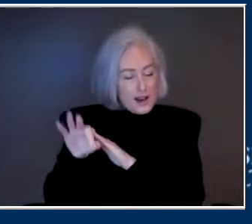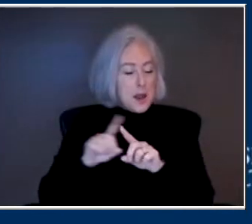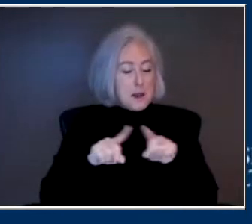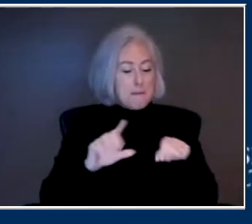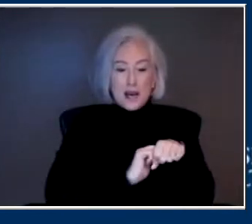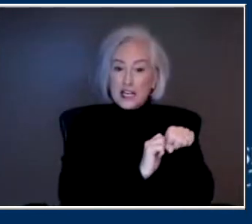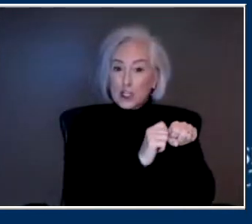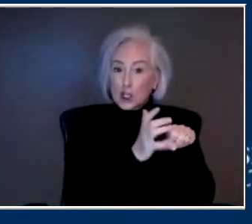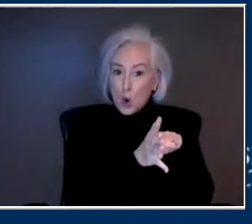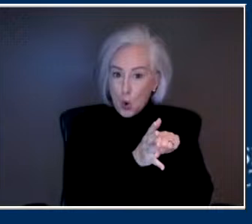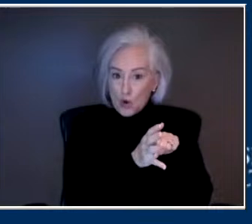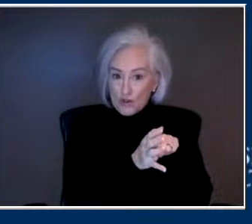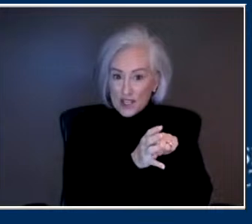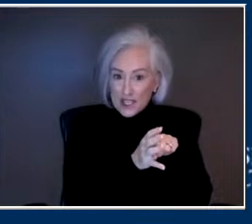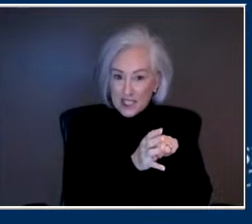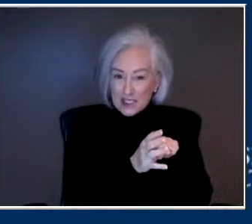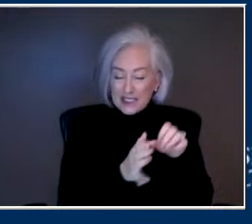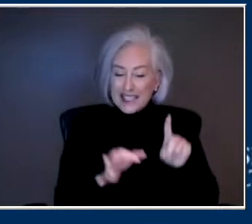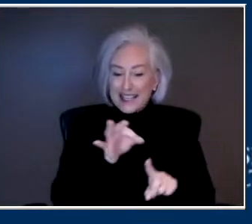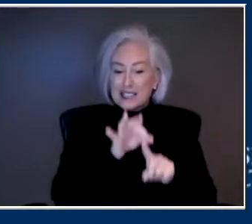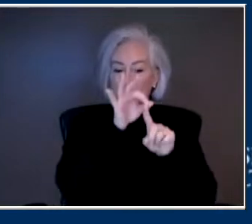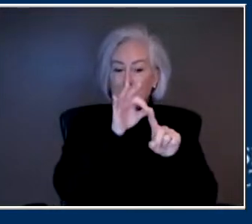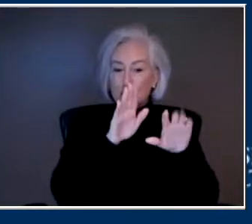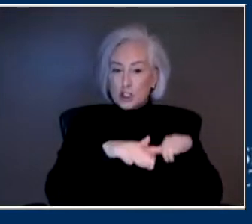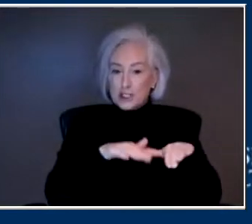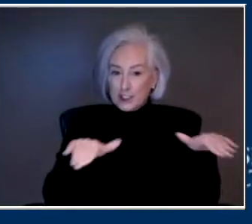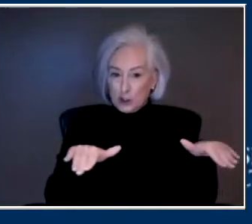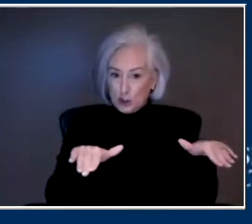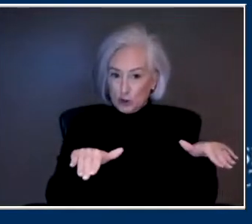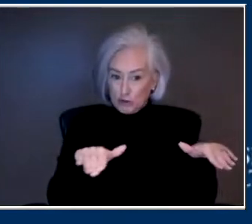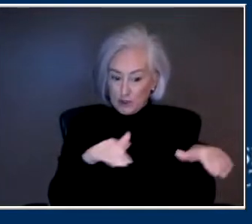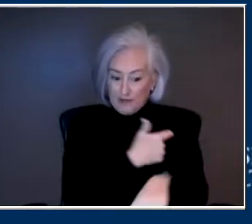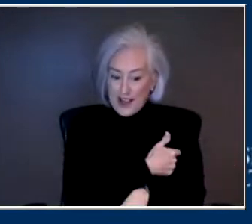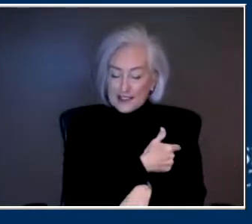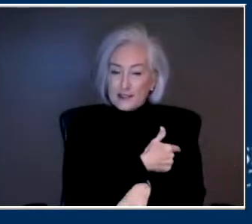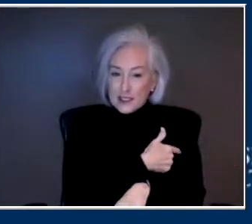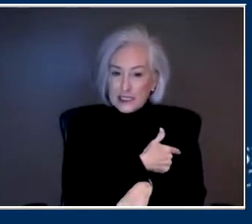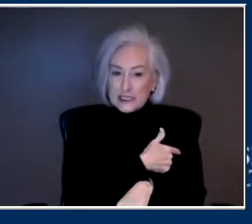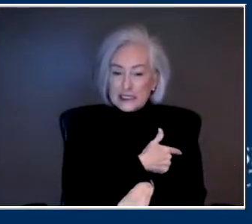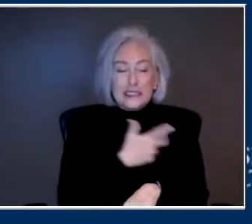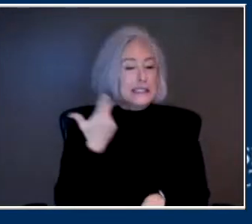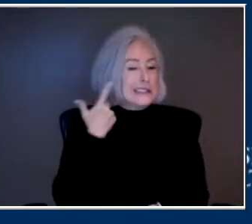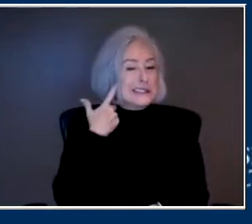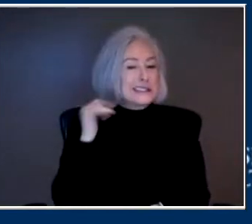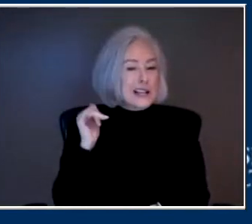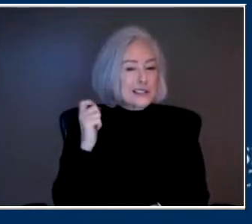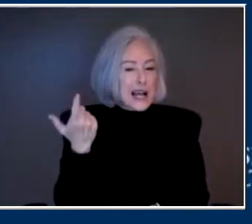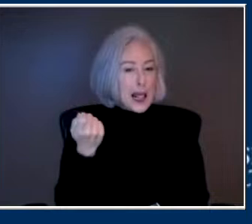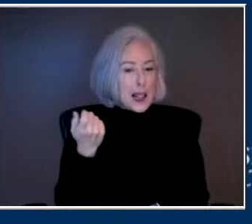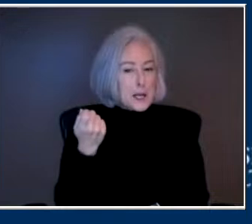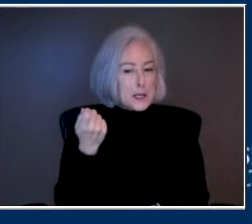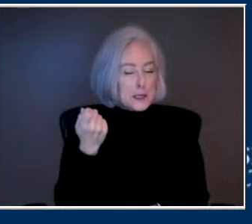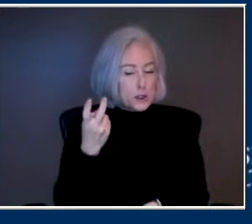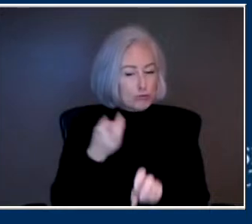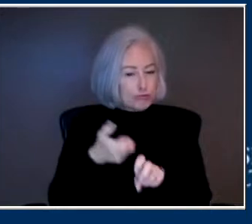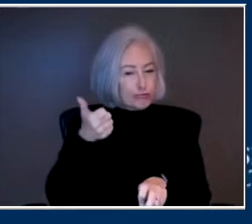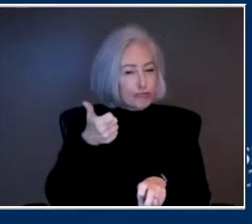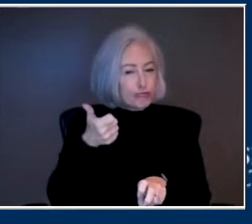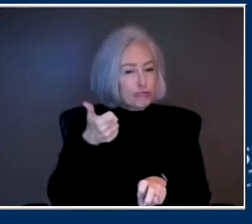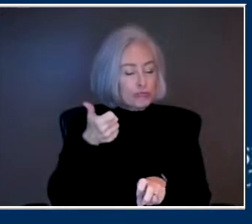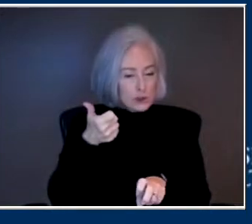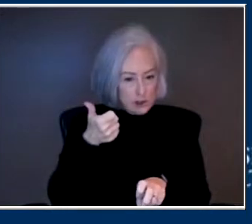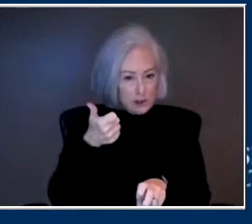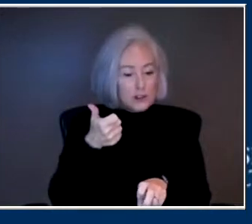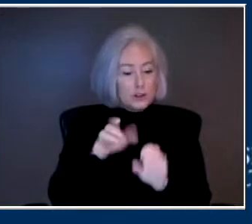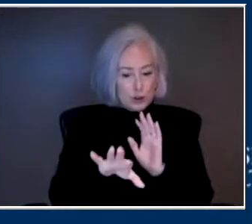COVID update, especially for pediatrics, it does look and does sound like it's a little bit more difficult to get